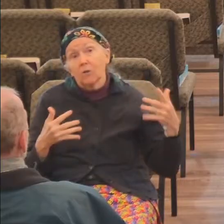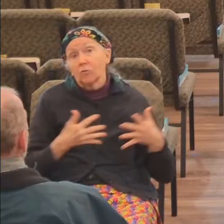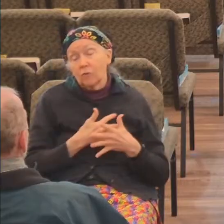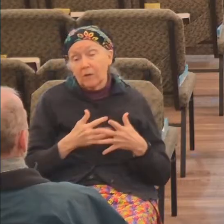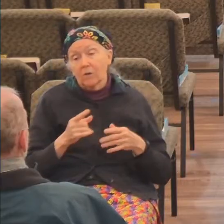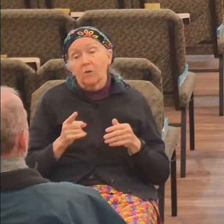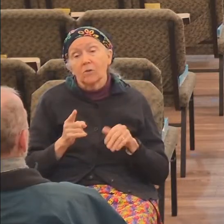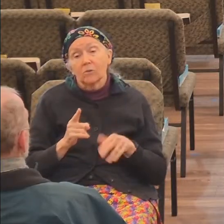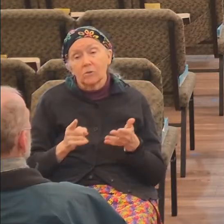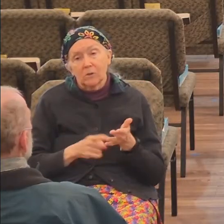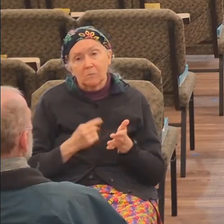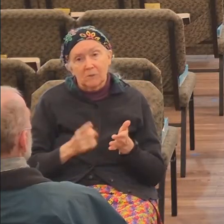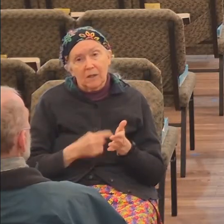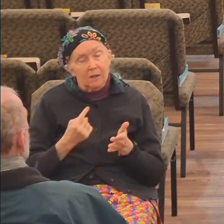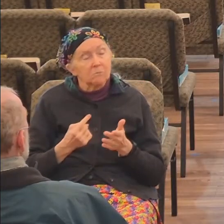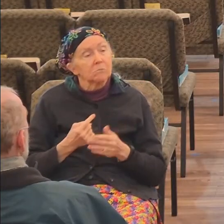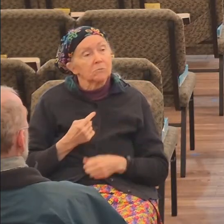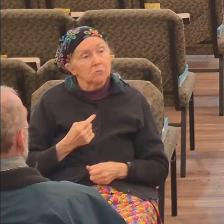Yeah, don't we?